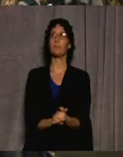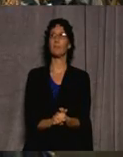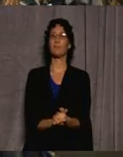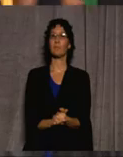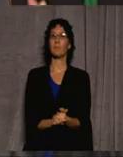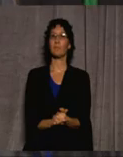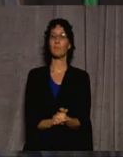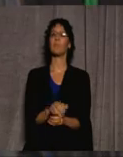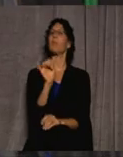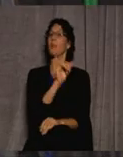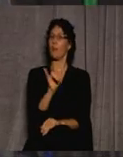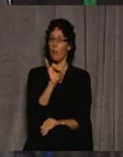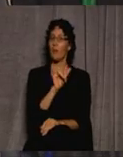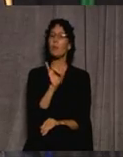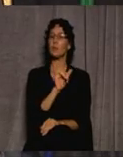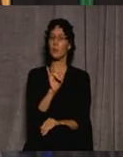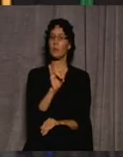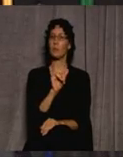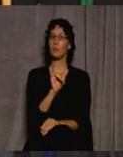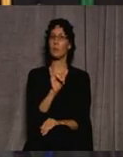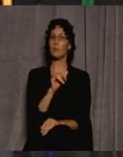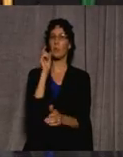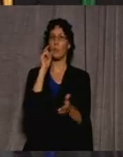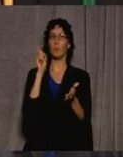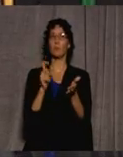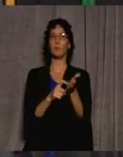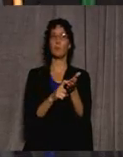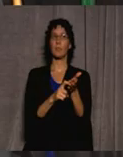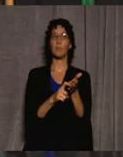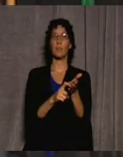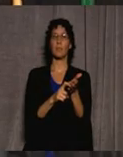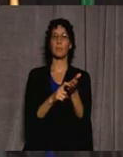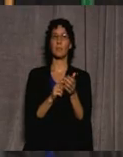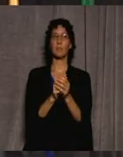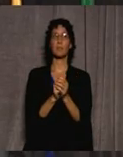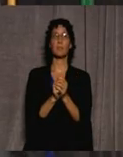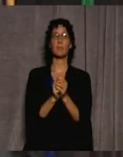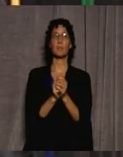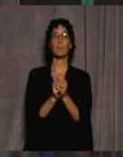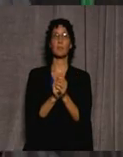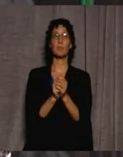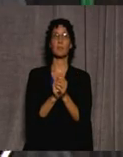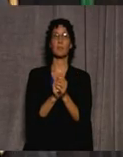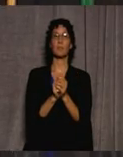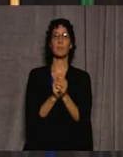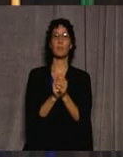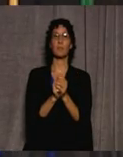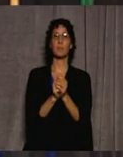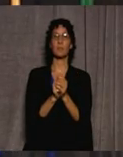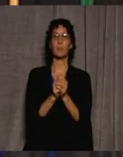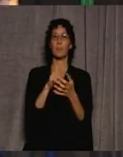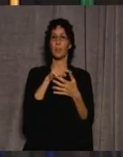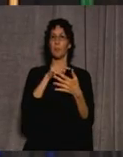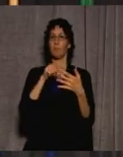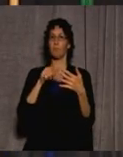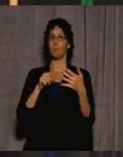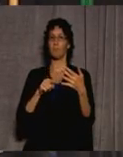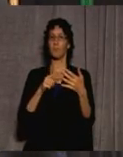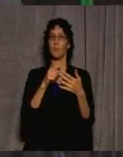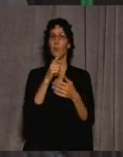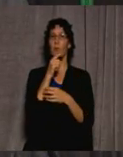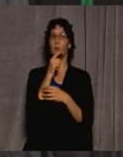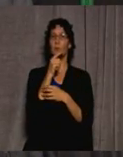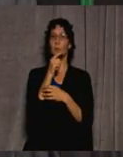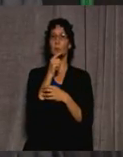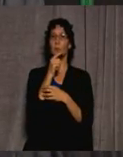And while we do that, I also want to take the time to recognize, before I begin, those who always go in when we